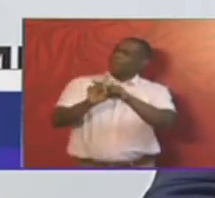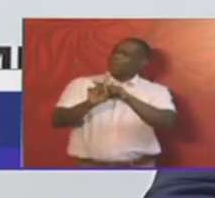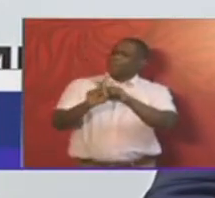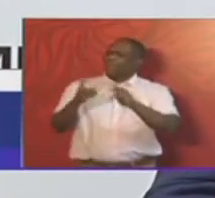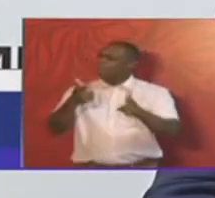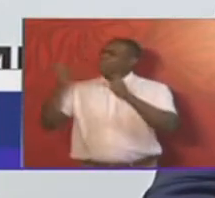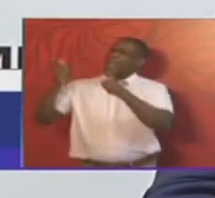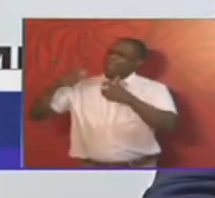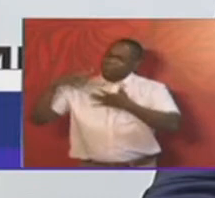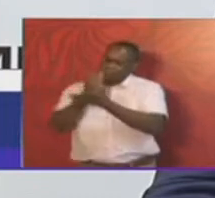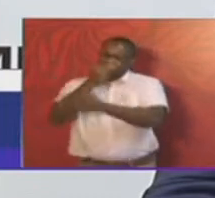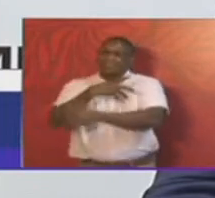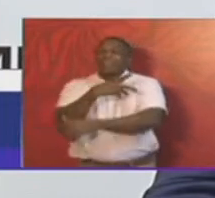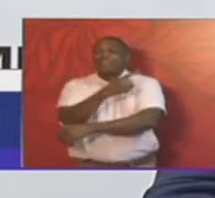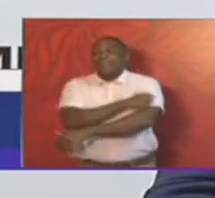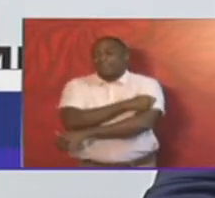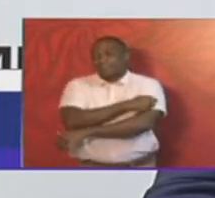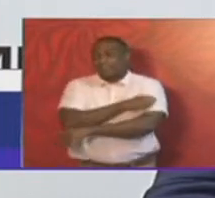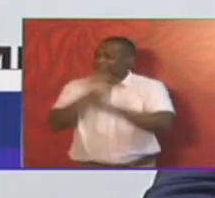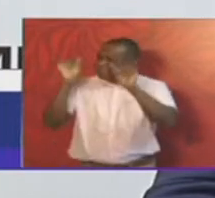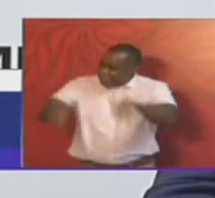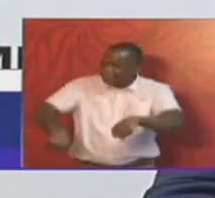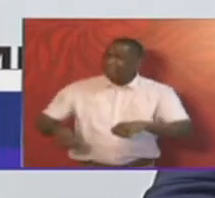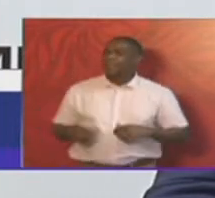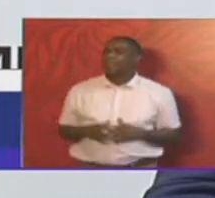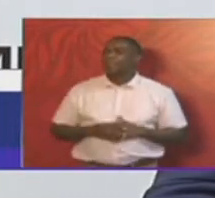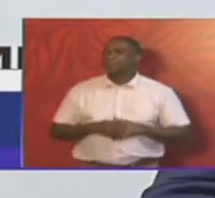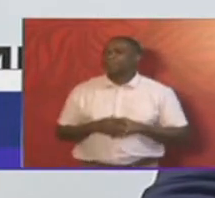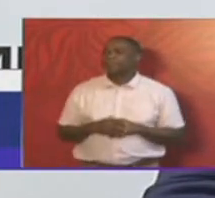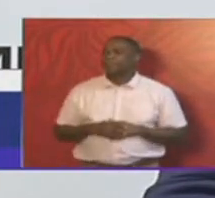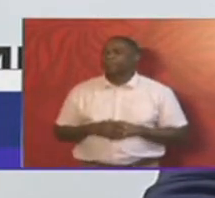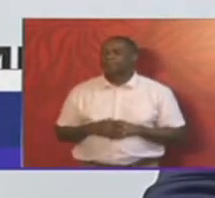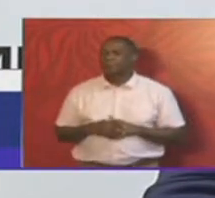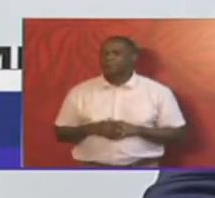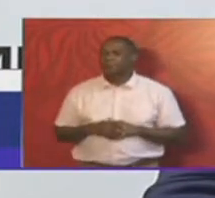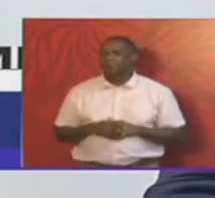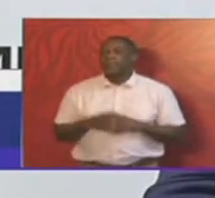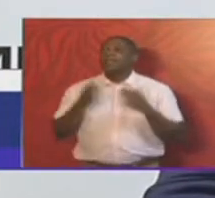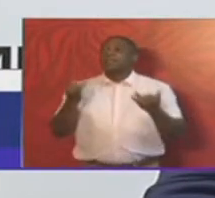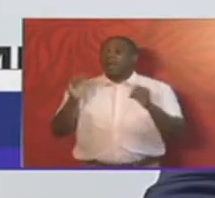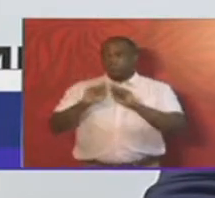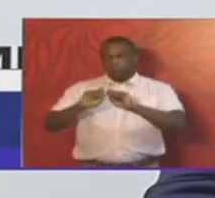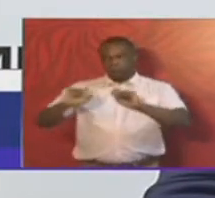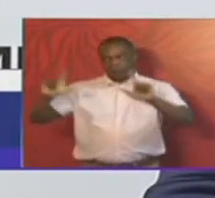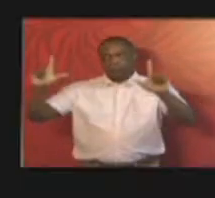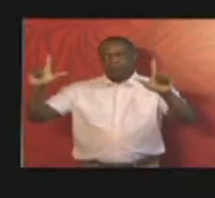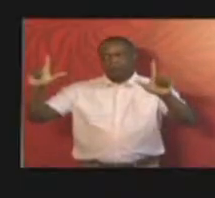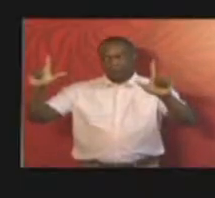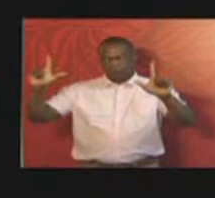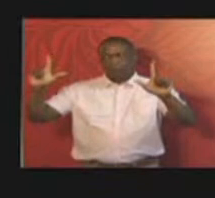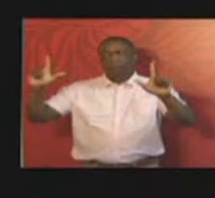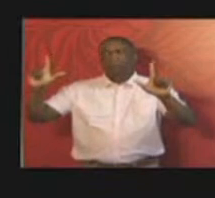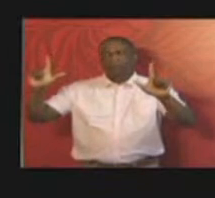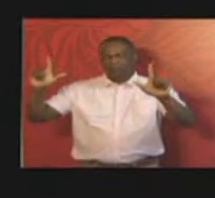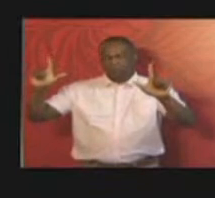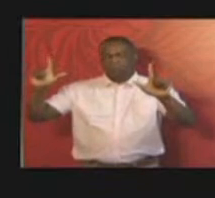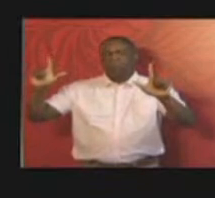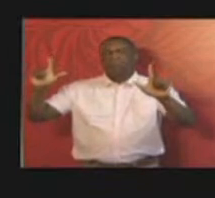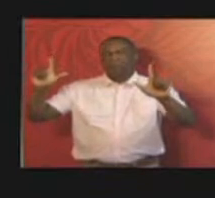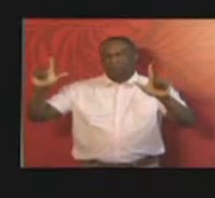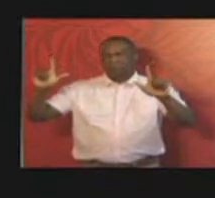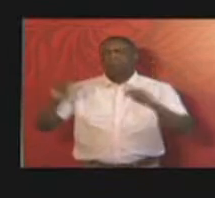vaccinated. Now I'd like this slide that I would like to